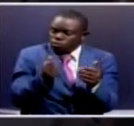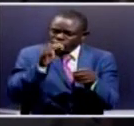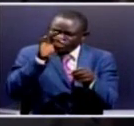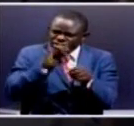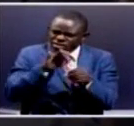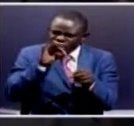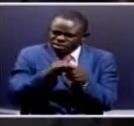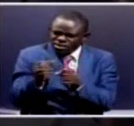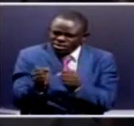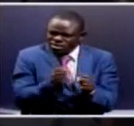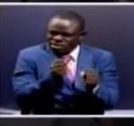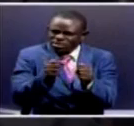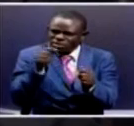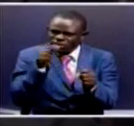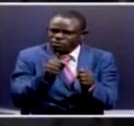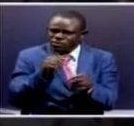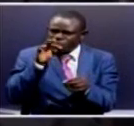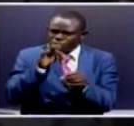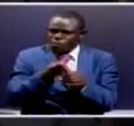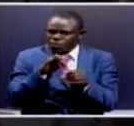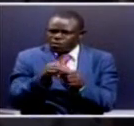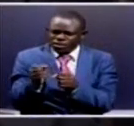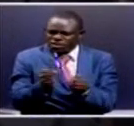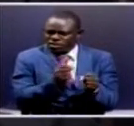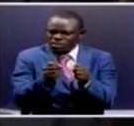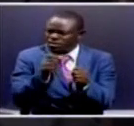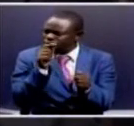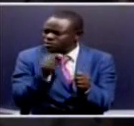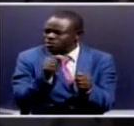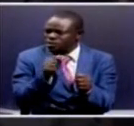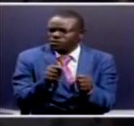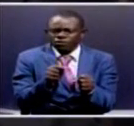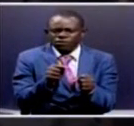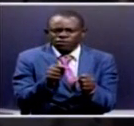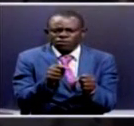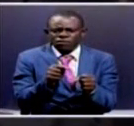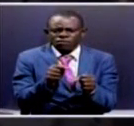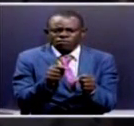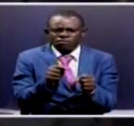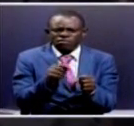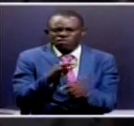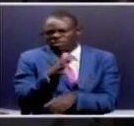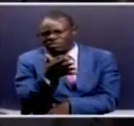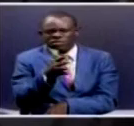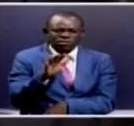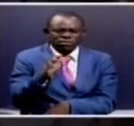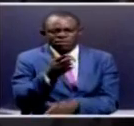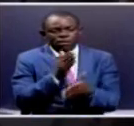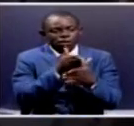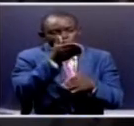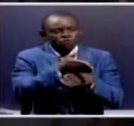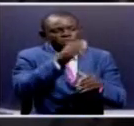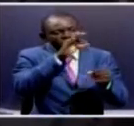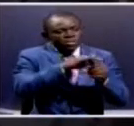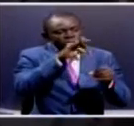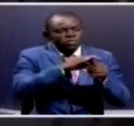rise, you know, to contentious matters after each election, like we have seen